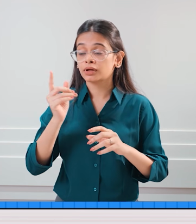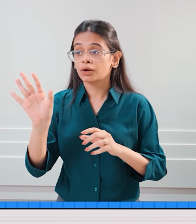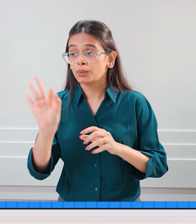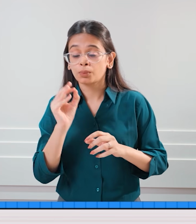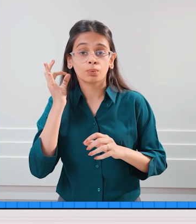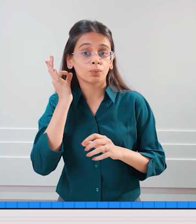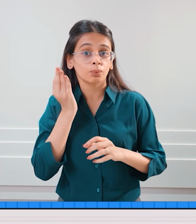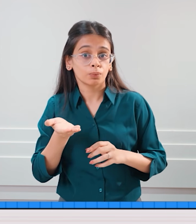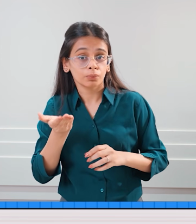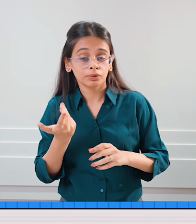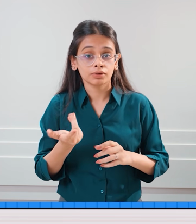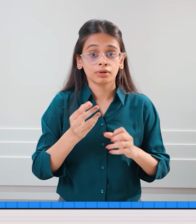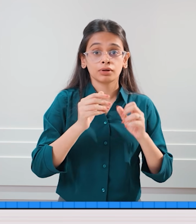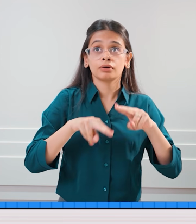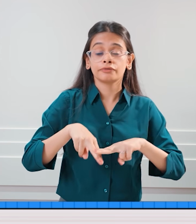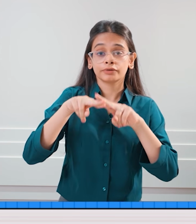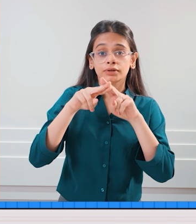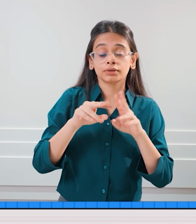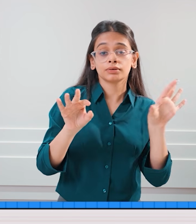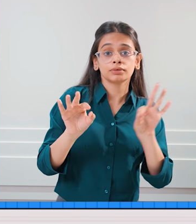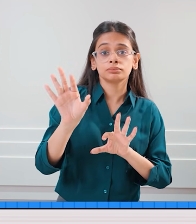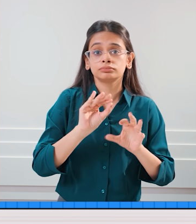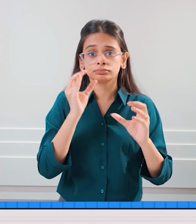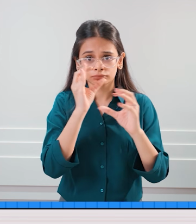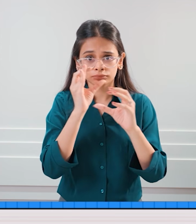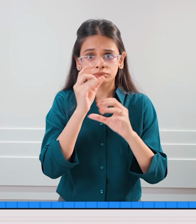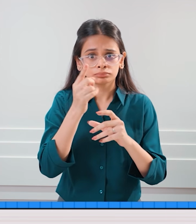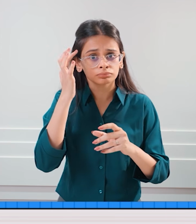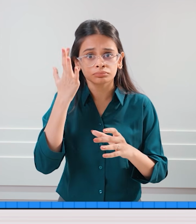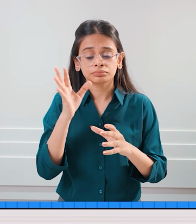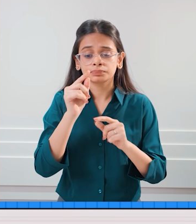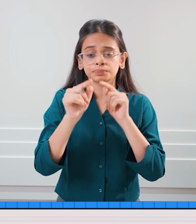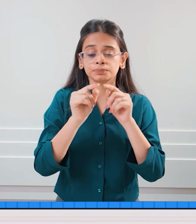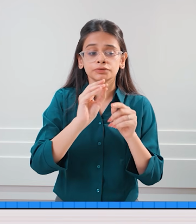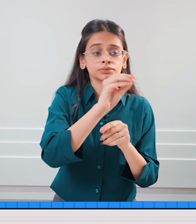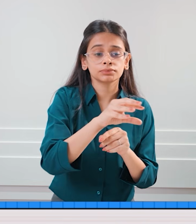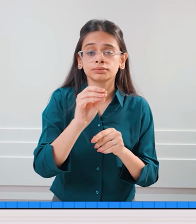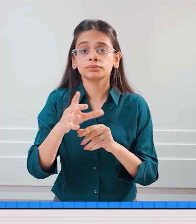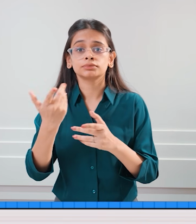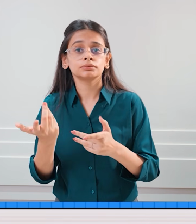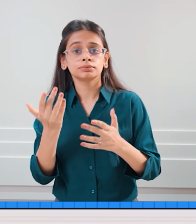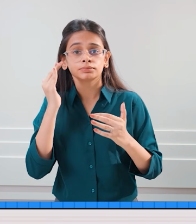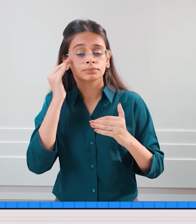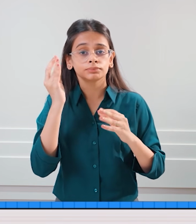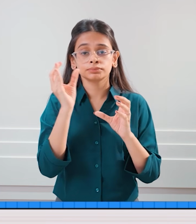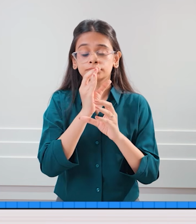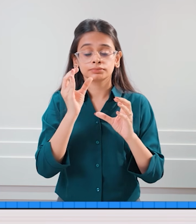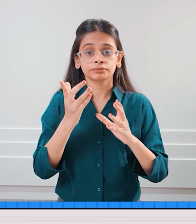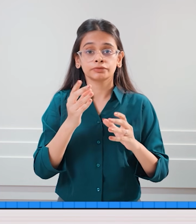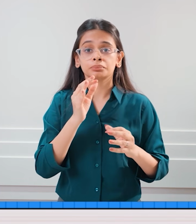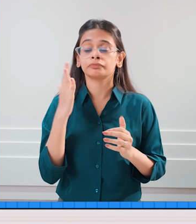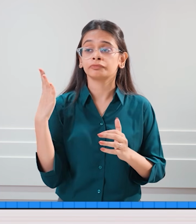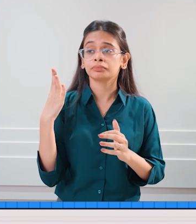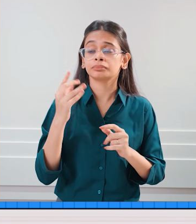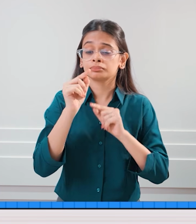gold, real estate, equity, and bonds would perform well, then you may as well put all your money in that one single asset and wait for the returns to